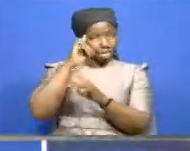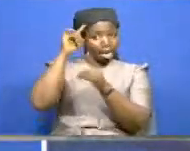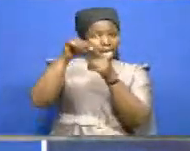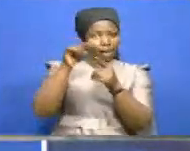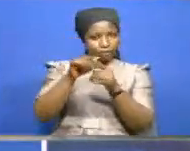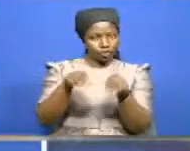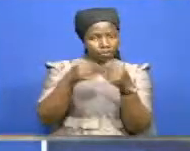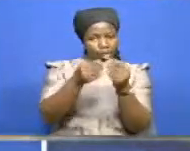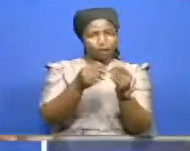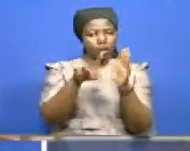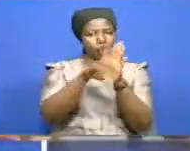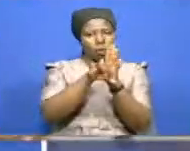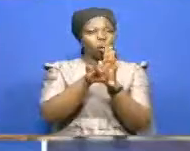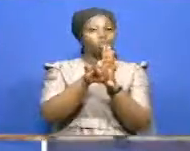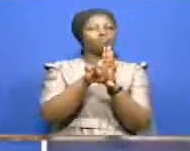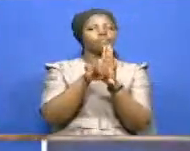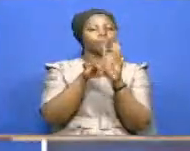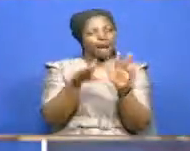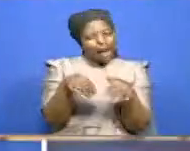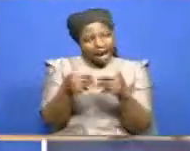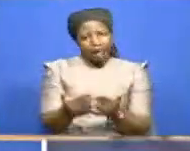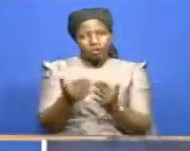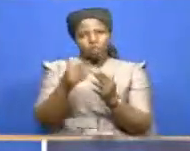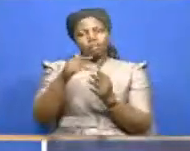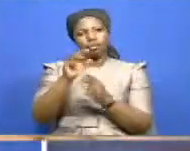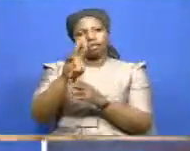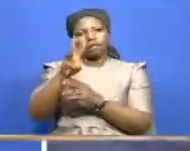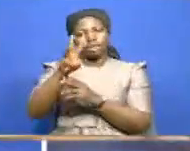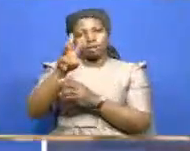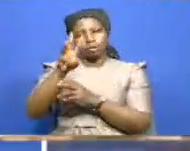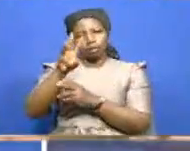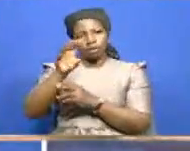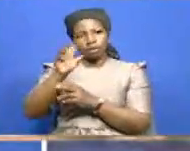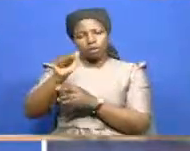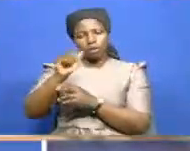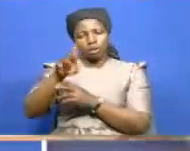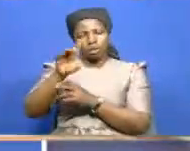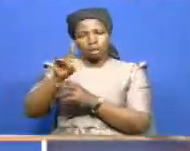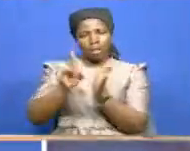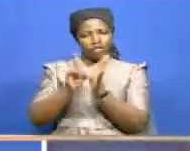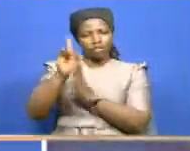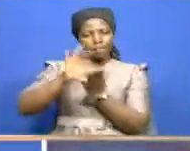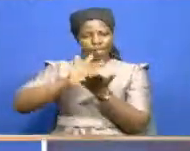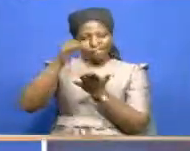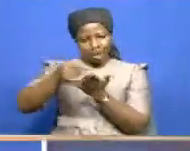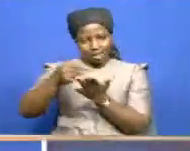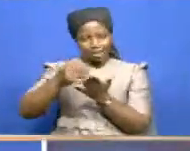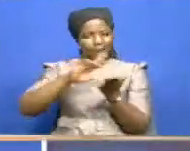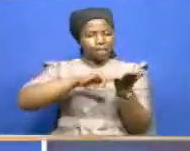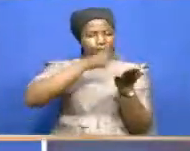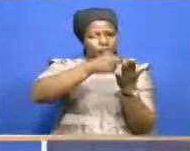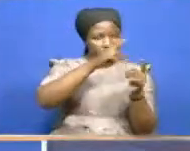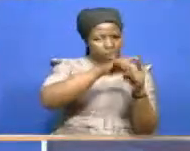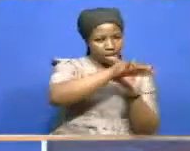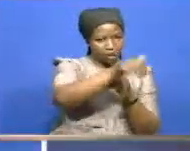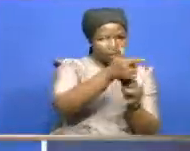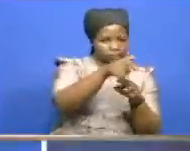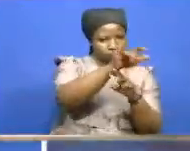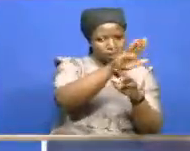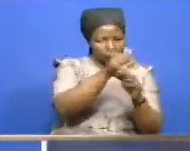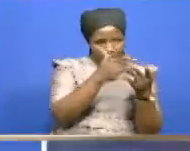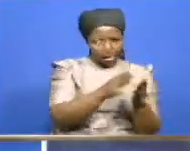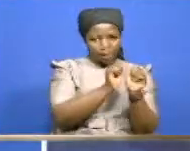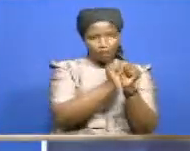for operationalization of the Ward Development Fund. Resources to counties will increase from the current